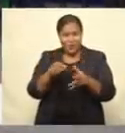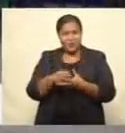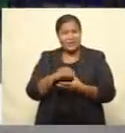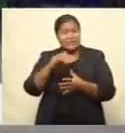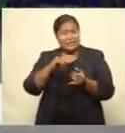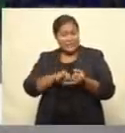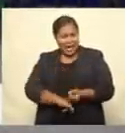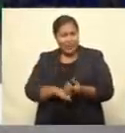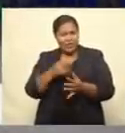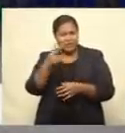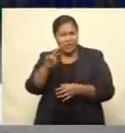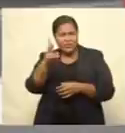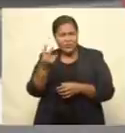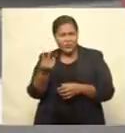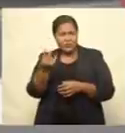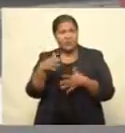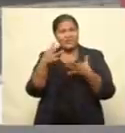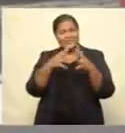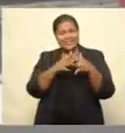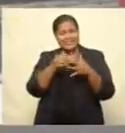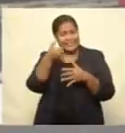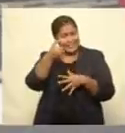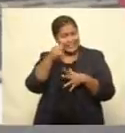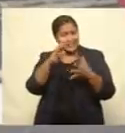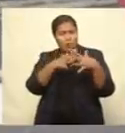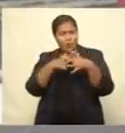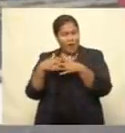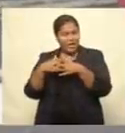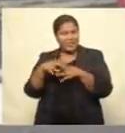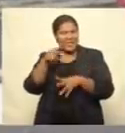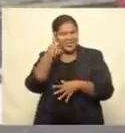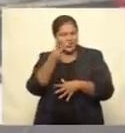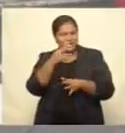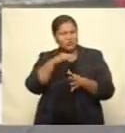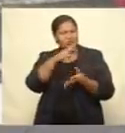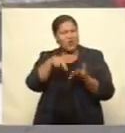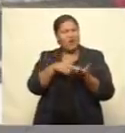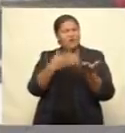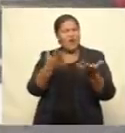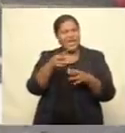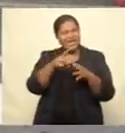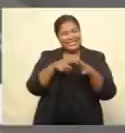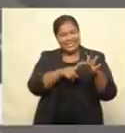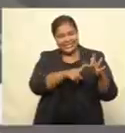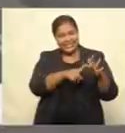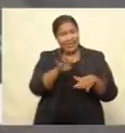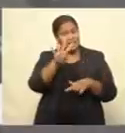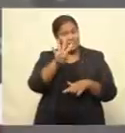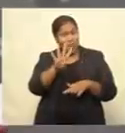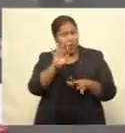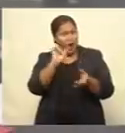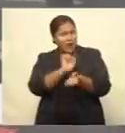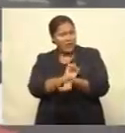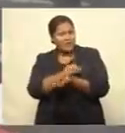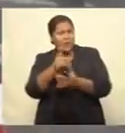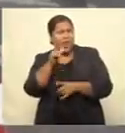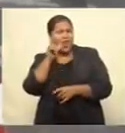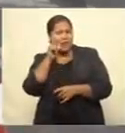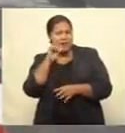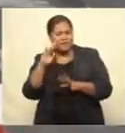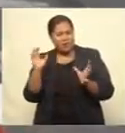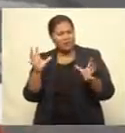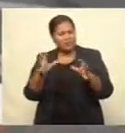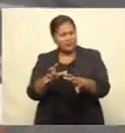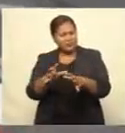22 cases, 6 in the Western Division, while 2 cases were recorded in the Eastern Division. 4 were arrested in Lami for social